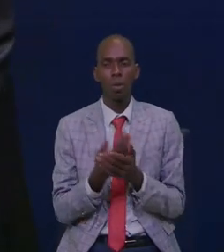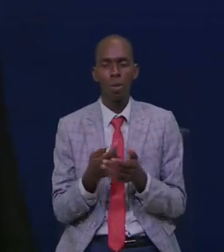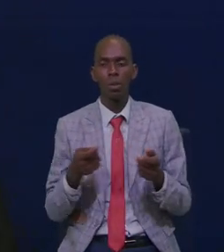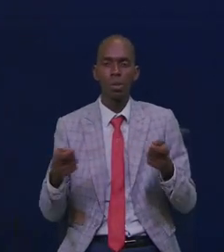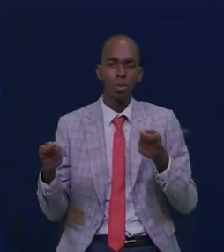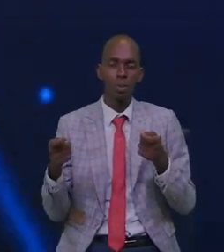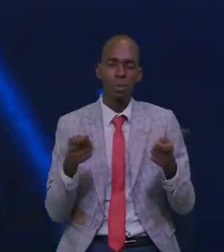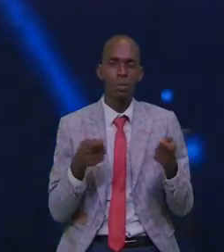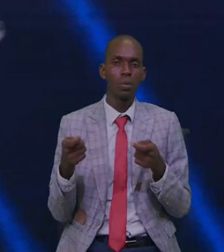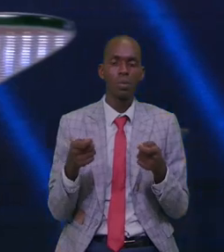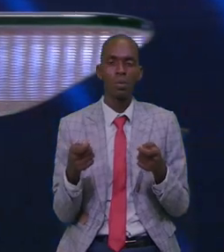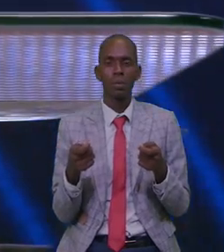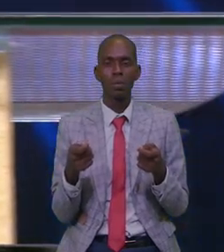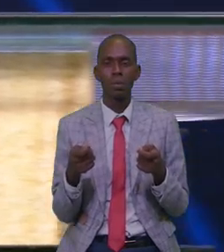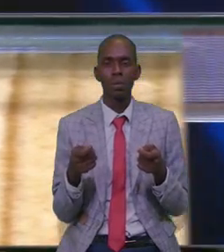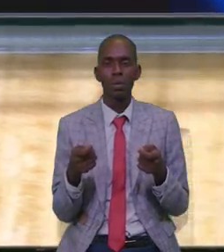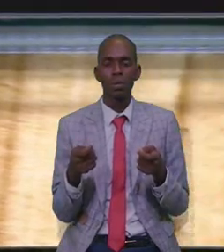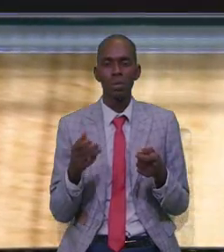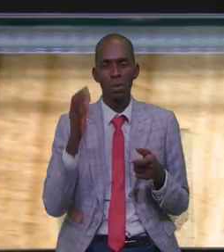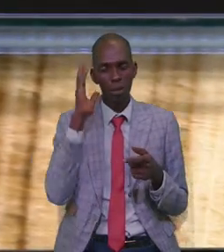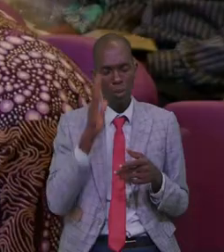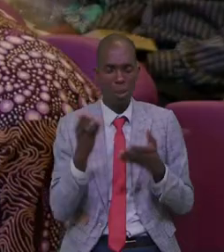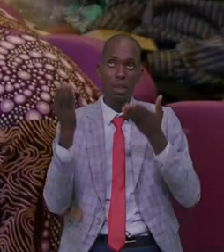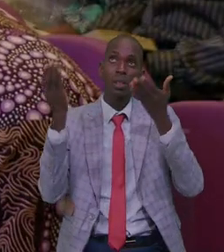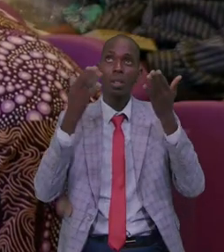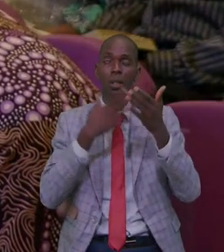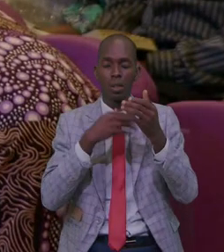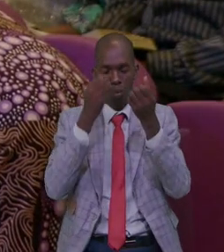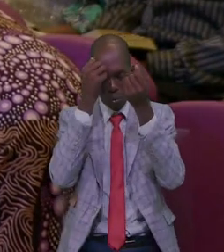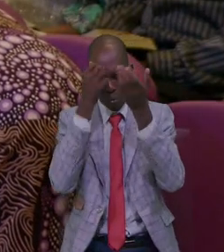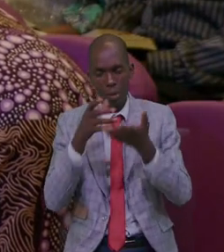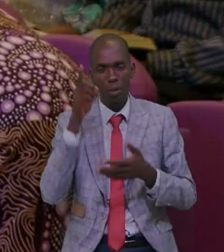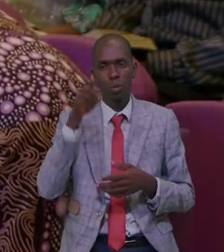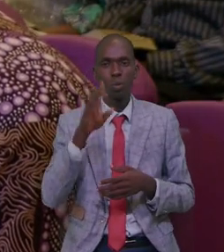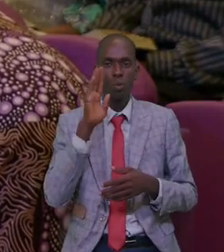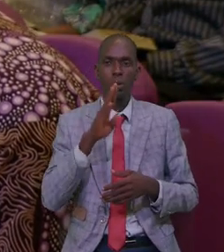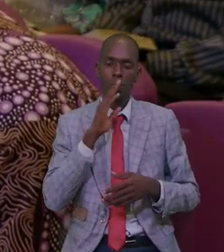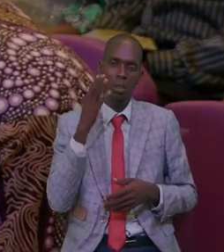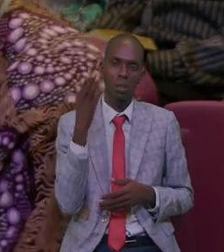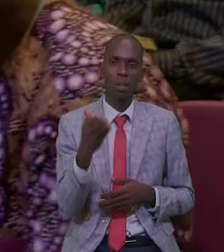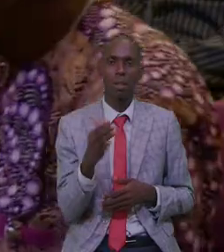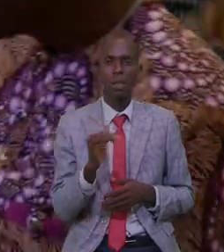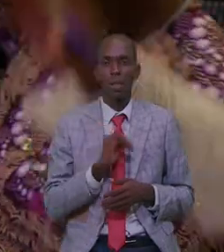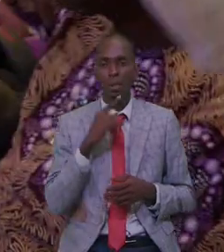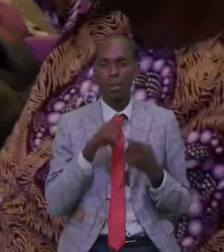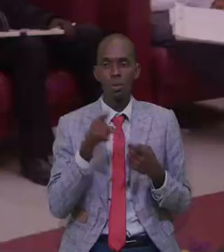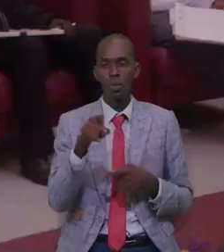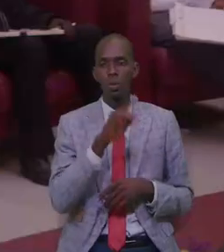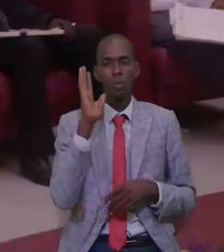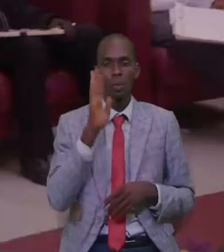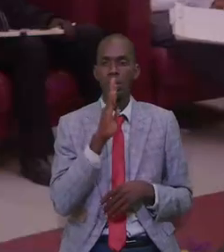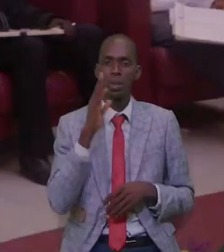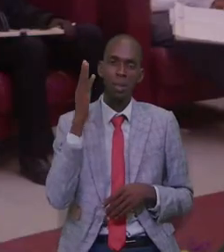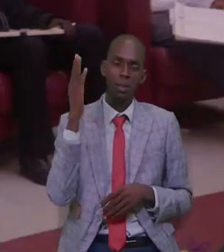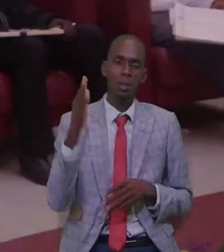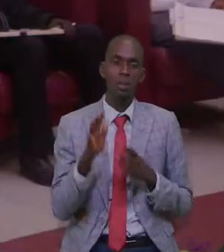shall serve and obey him. You'll be there. Where are you? I said you'll be there.